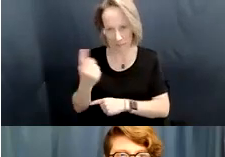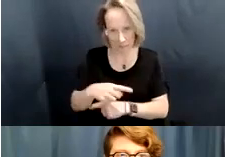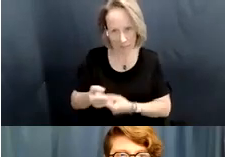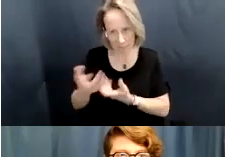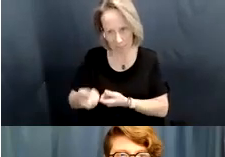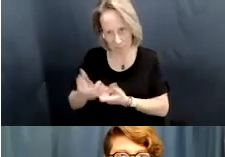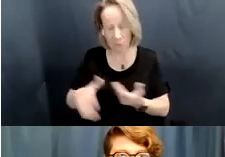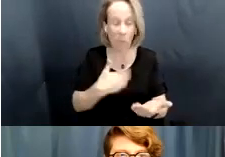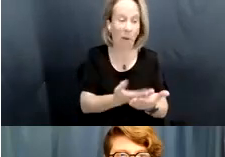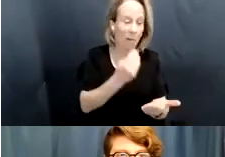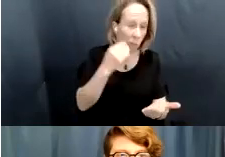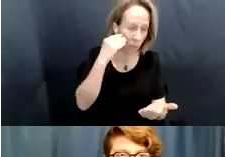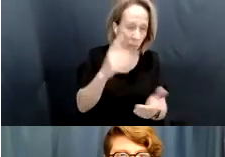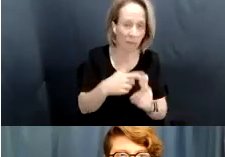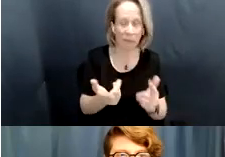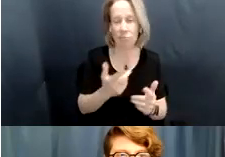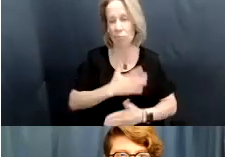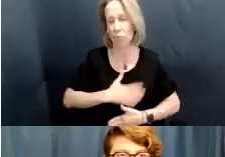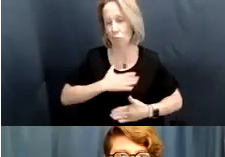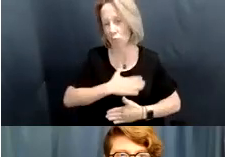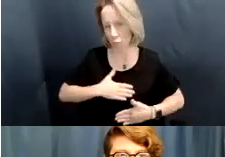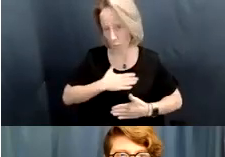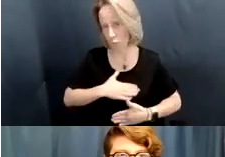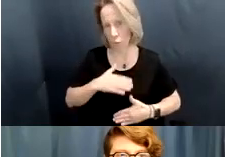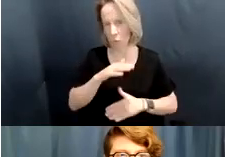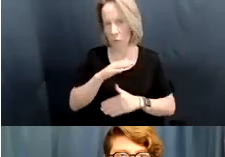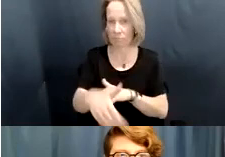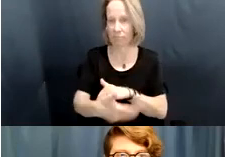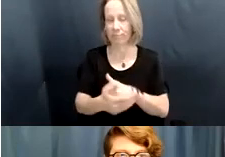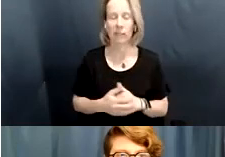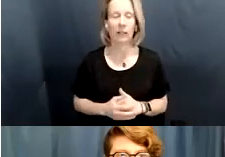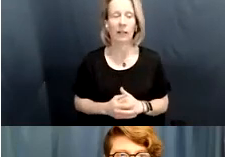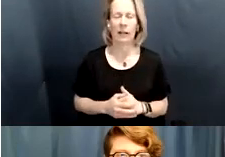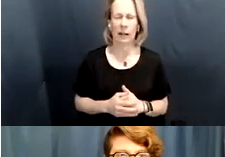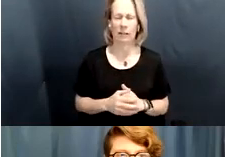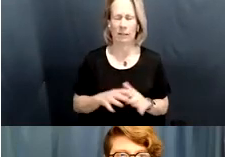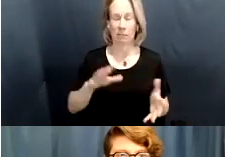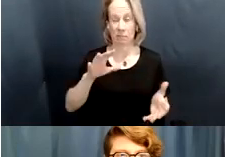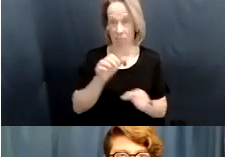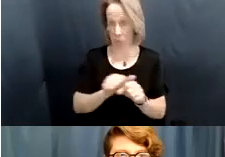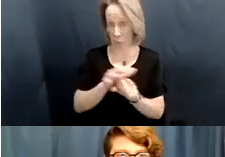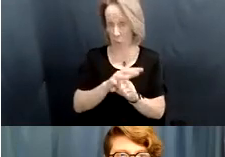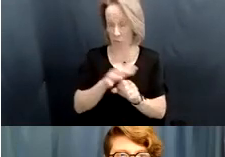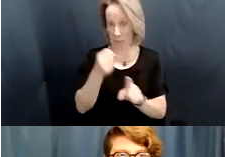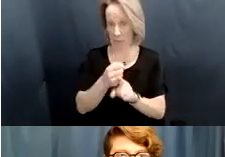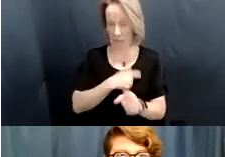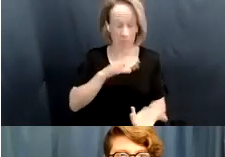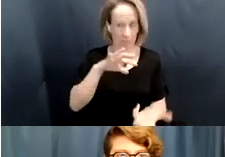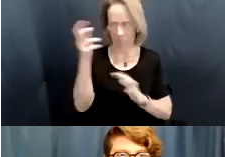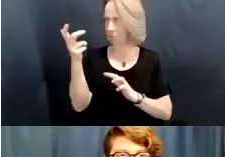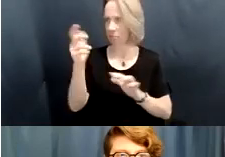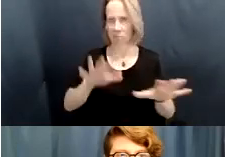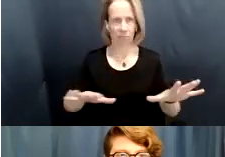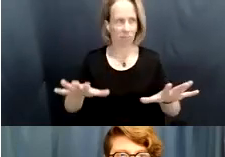night. I didn't have that staying home, right? So it really threw me for a loop. And it really did cause some behavioral